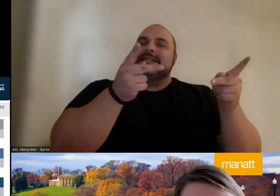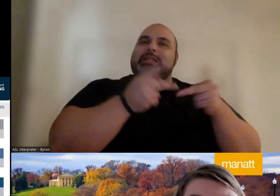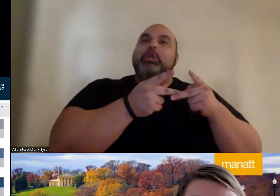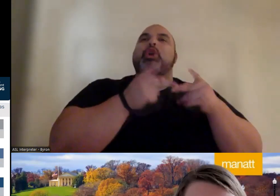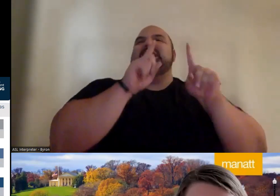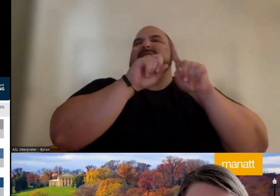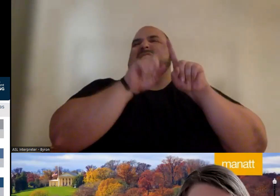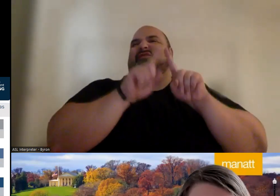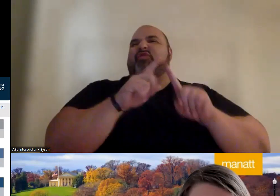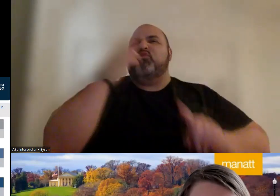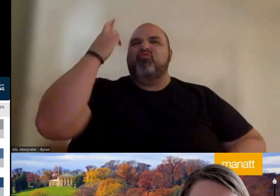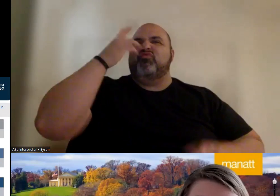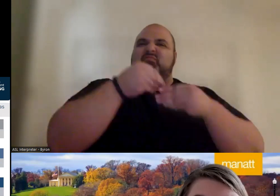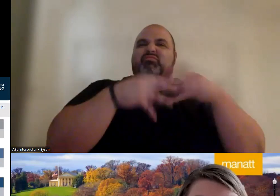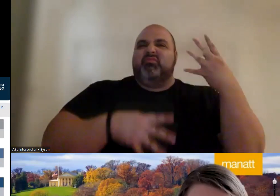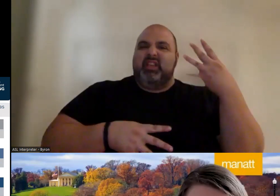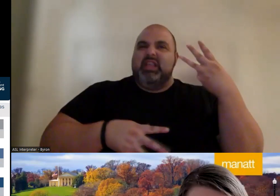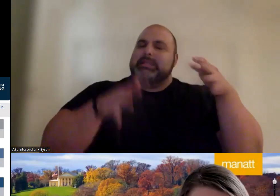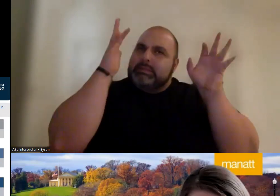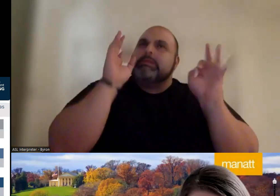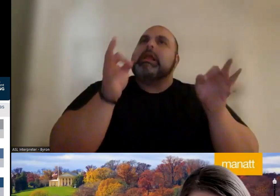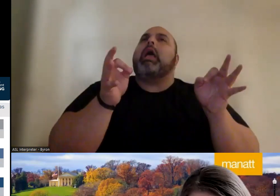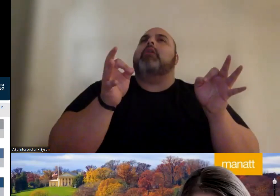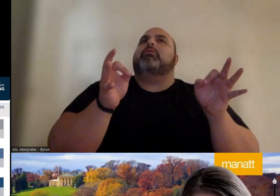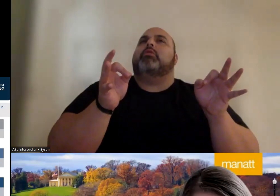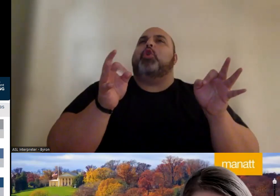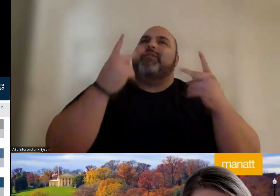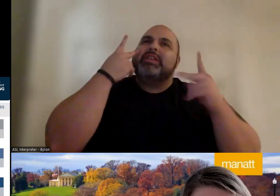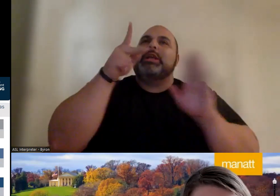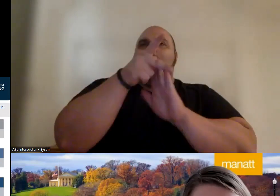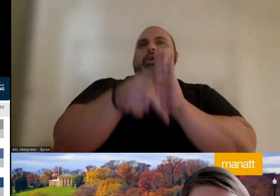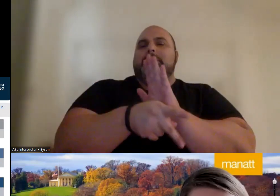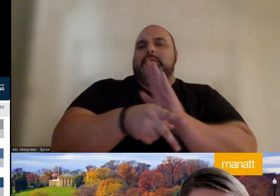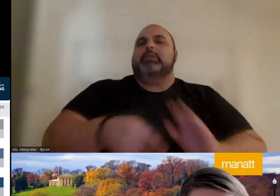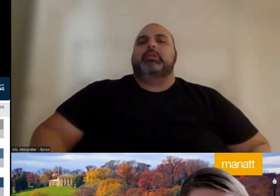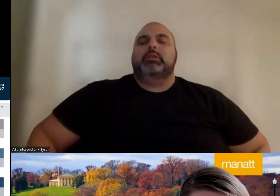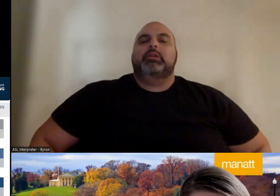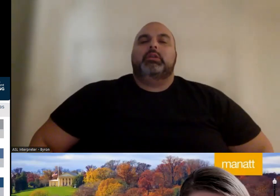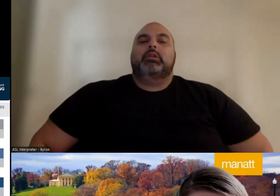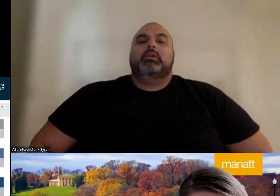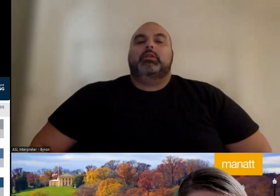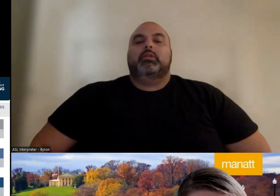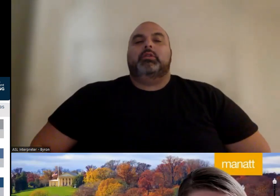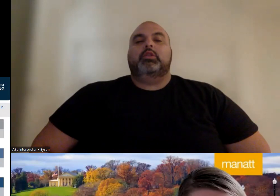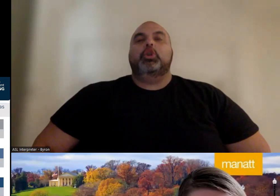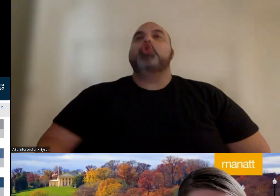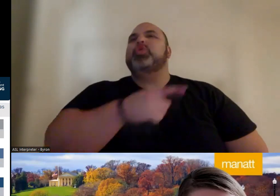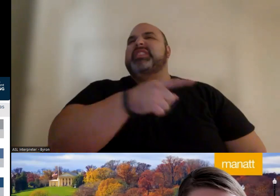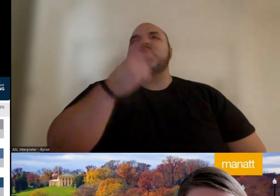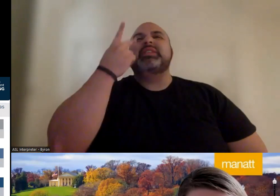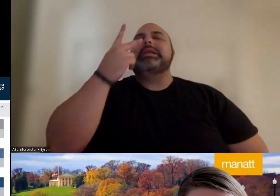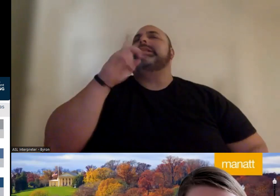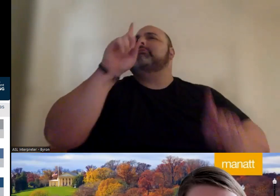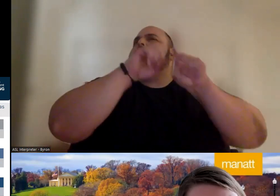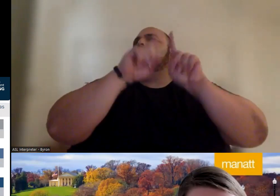that will determine that long-term care facility's visitation policy. You can kind of see the cascade here of